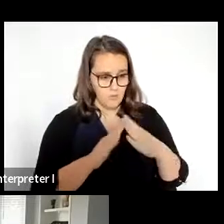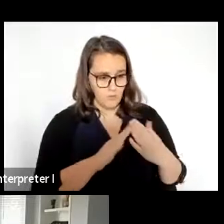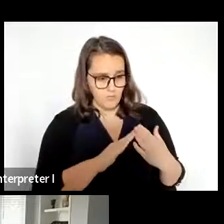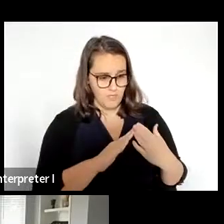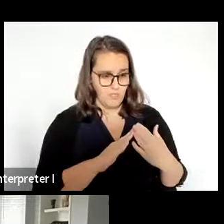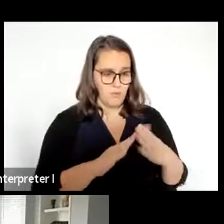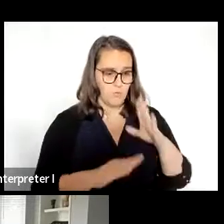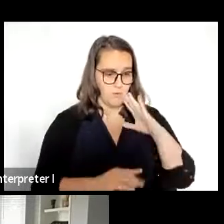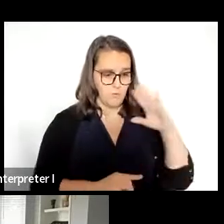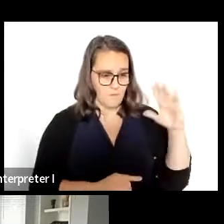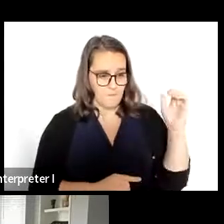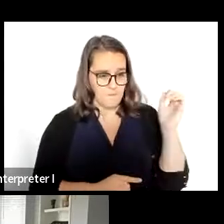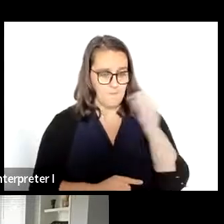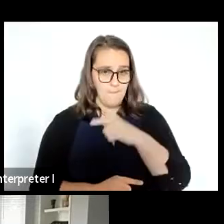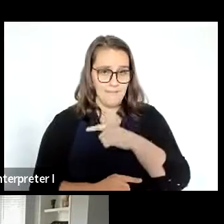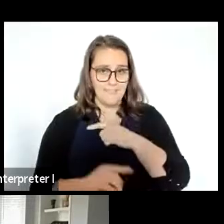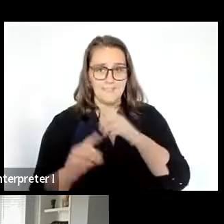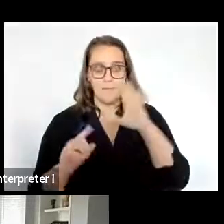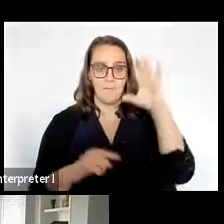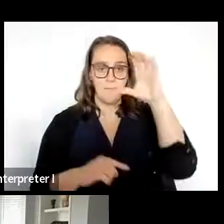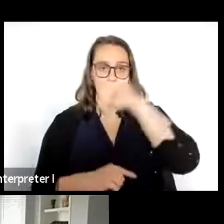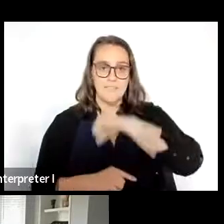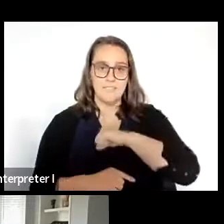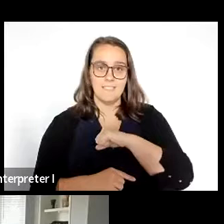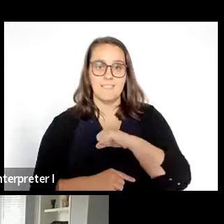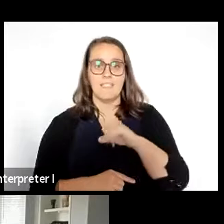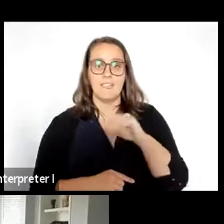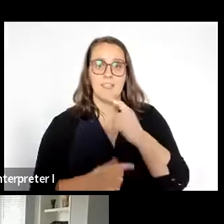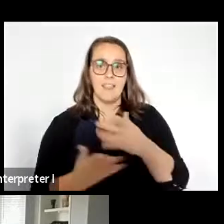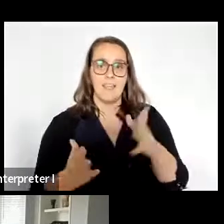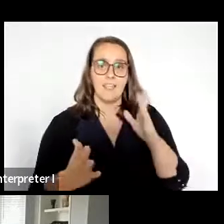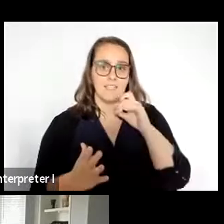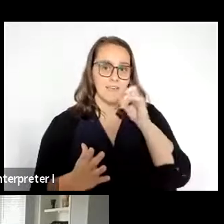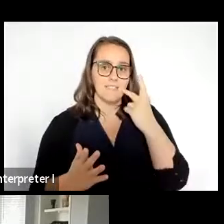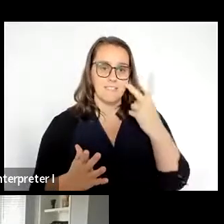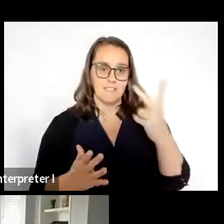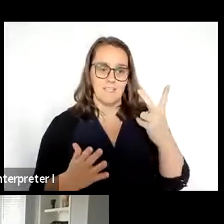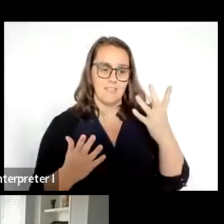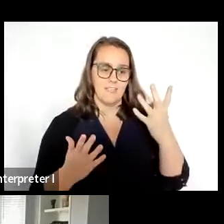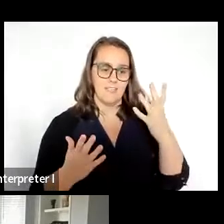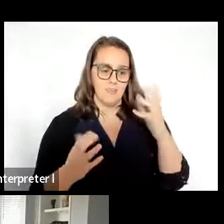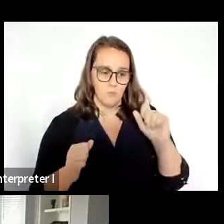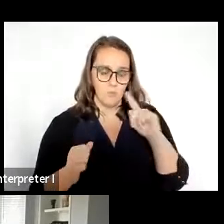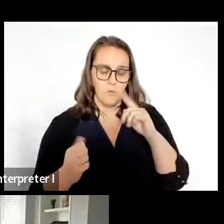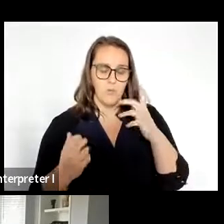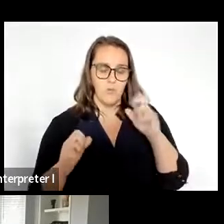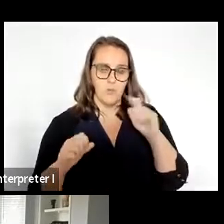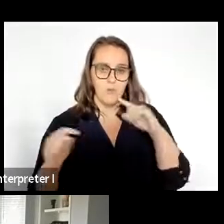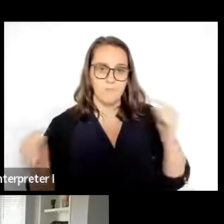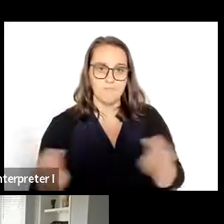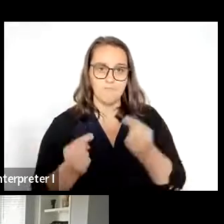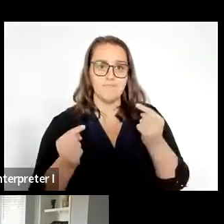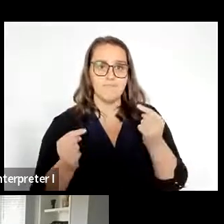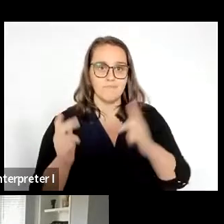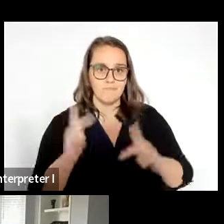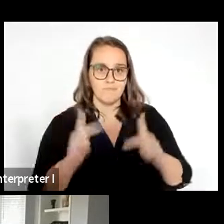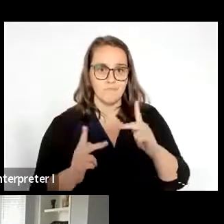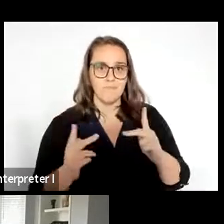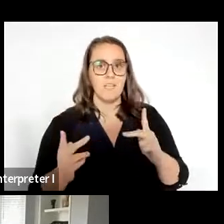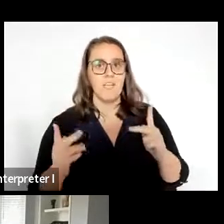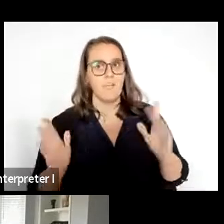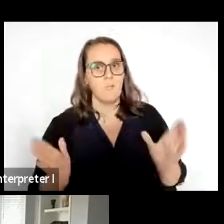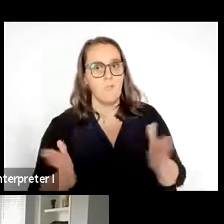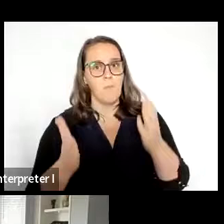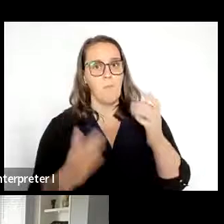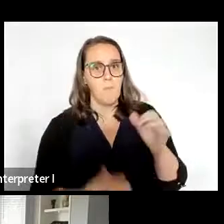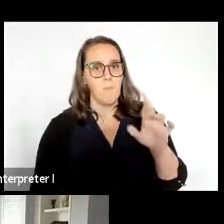that can only be seen on the ground, which can lead to unintended harm in practice. I encourage grassroots groups to be